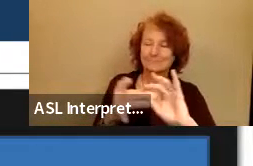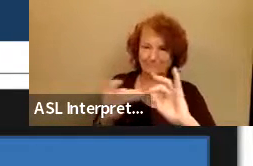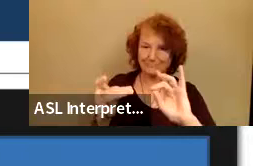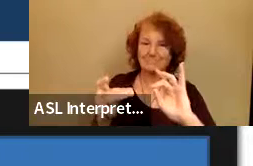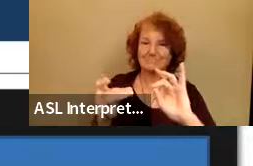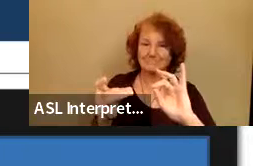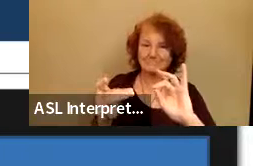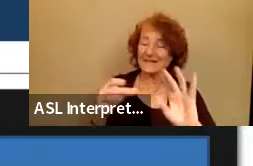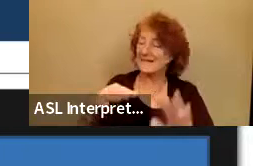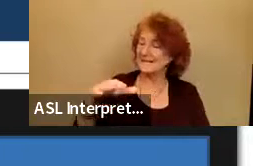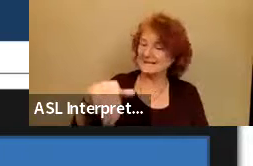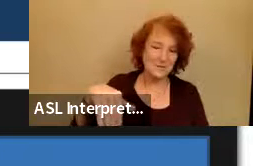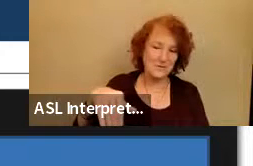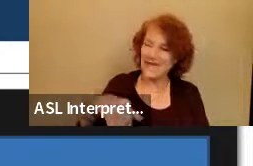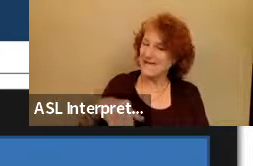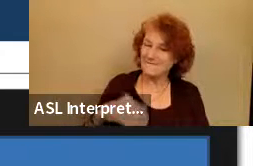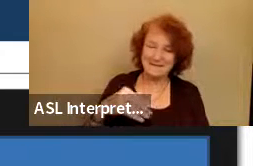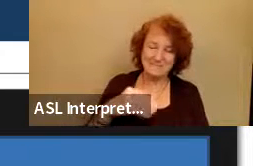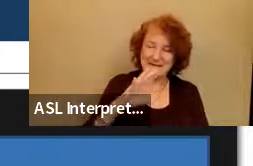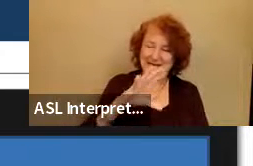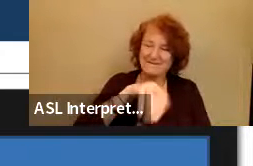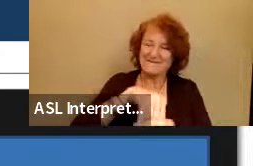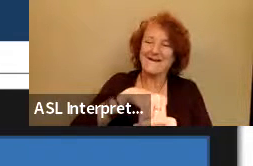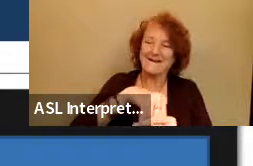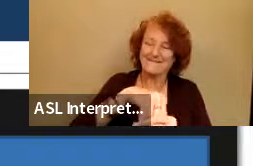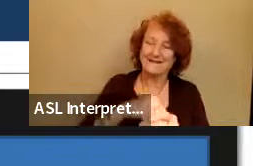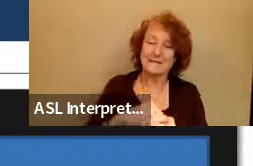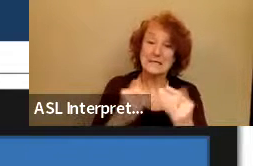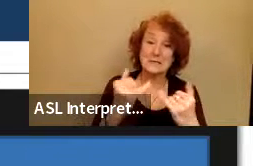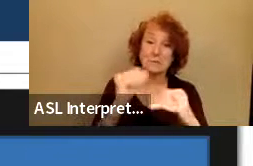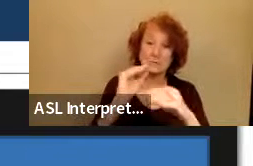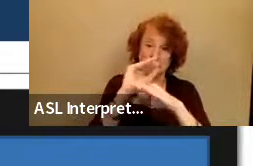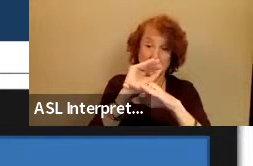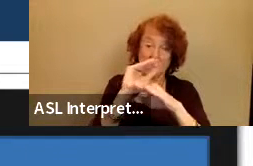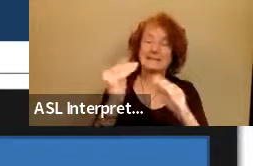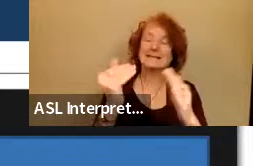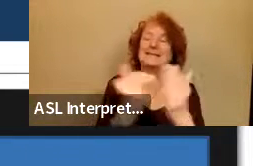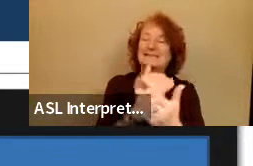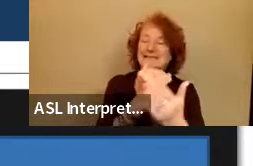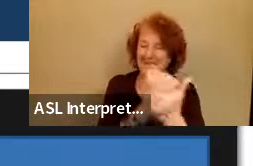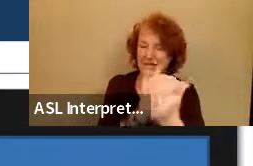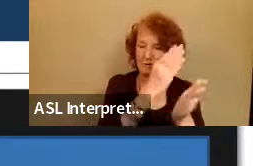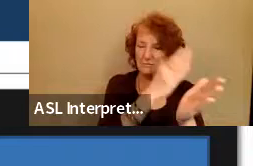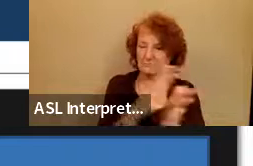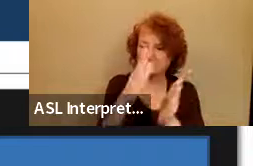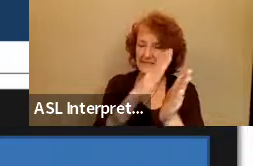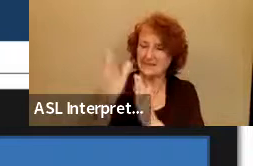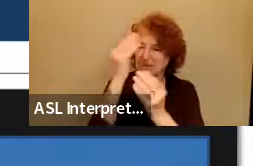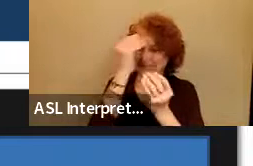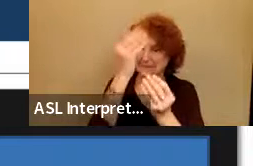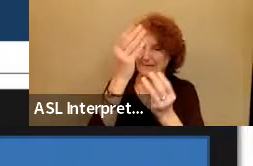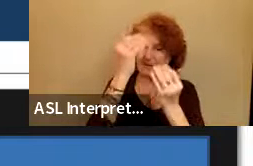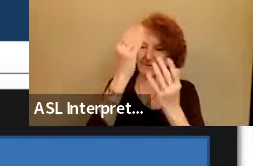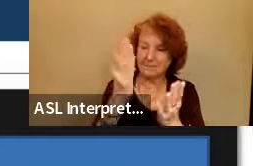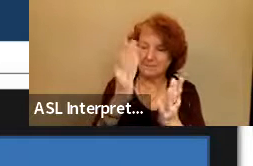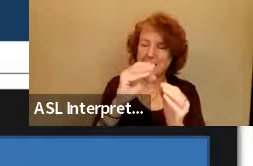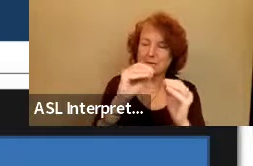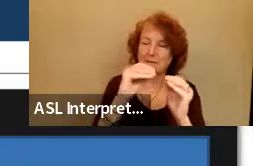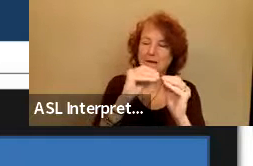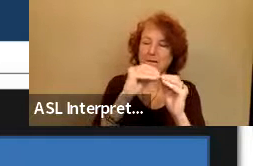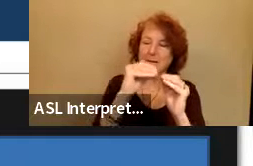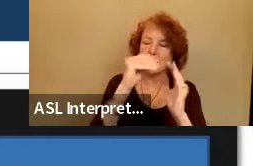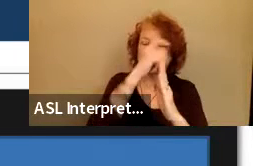if you haven't been here before. So tonight begins a new series of information sessions where we will take a deeper dive into each